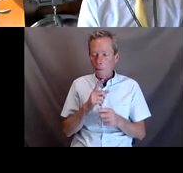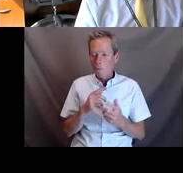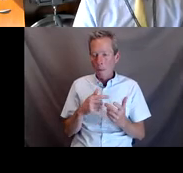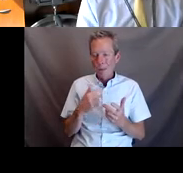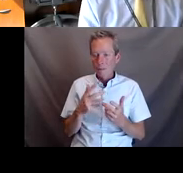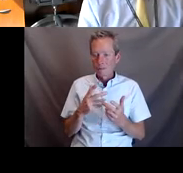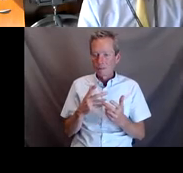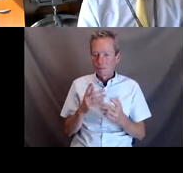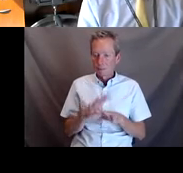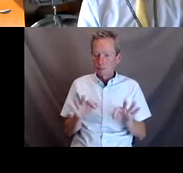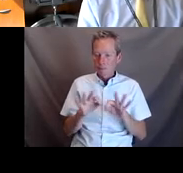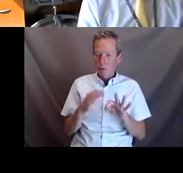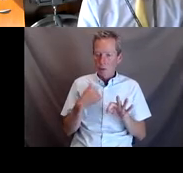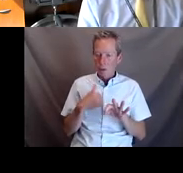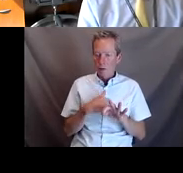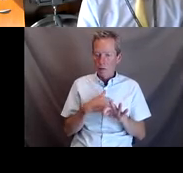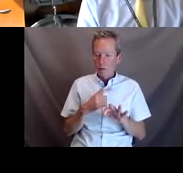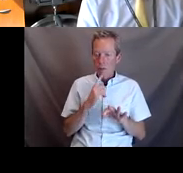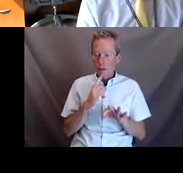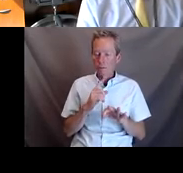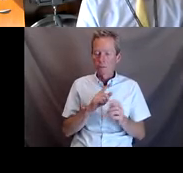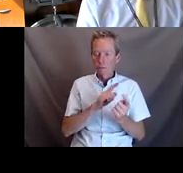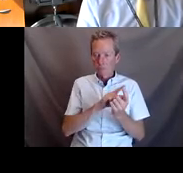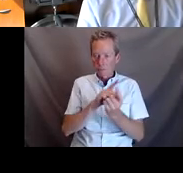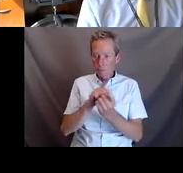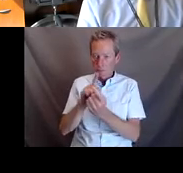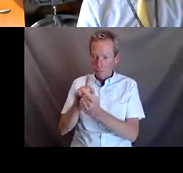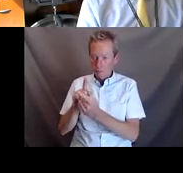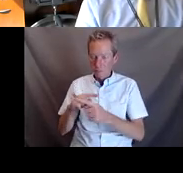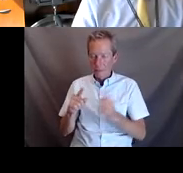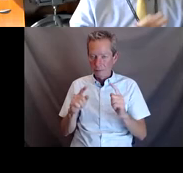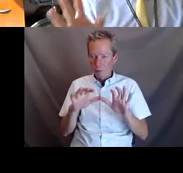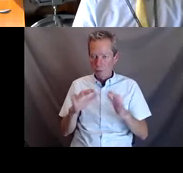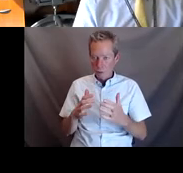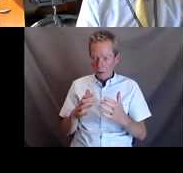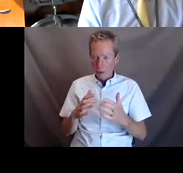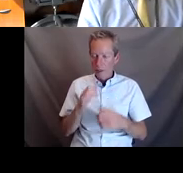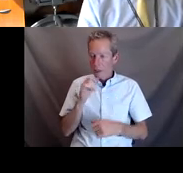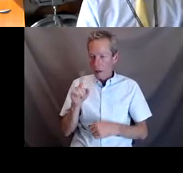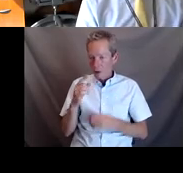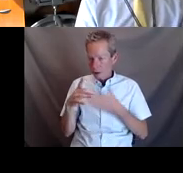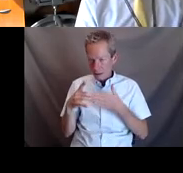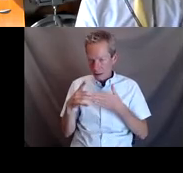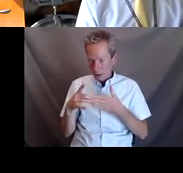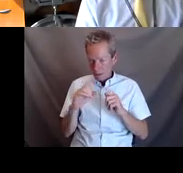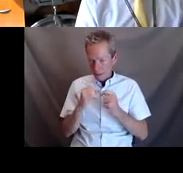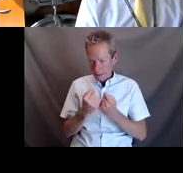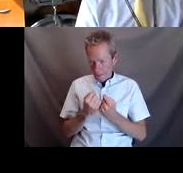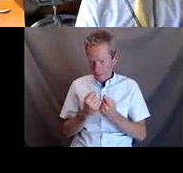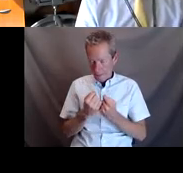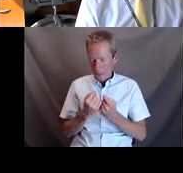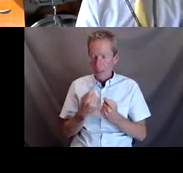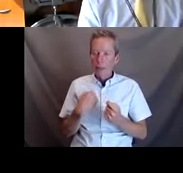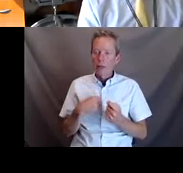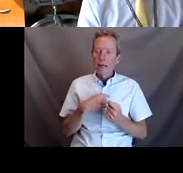very important to us. We've been making the rounds to meet with different groups beyond the leadership team. As we've set